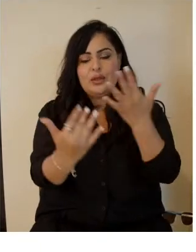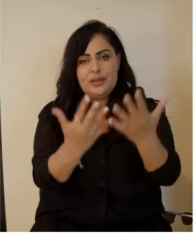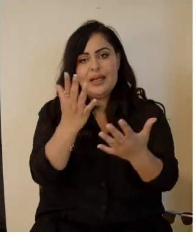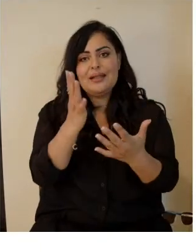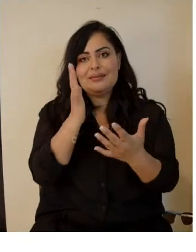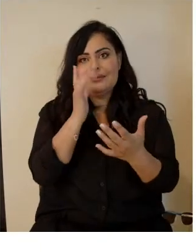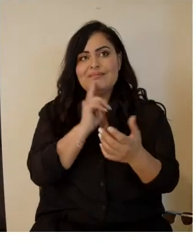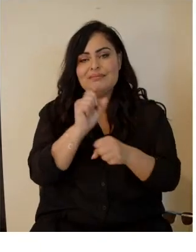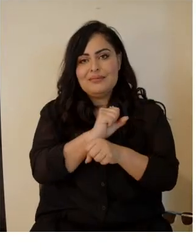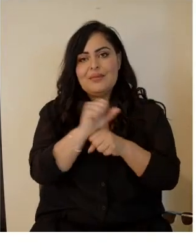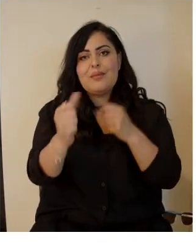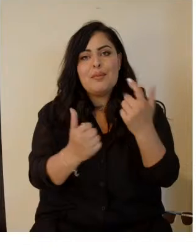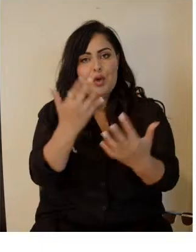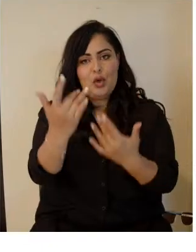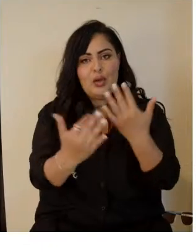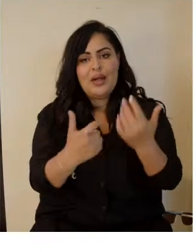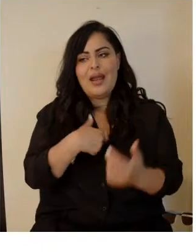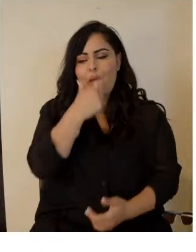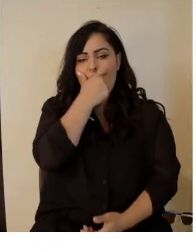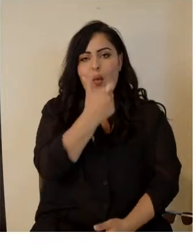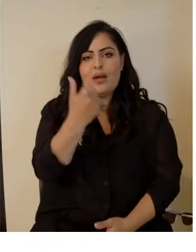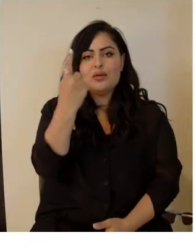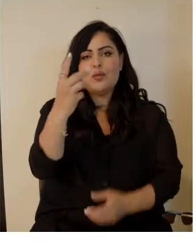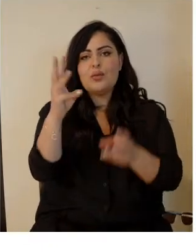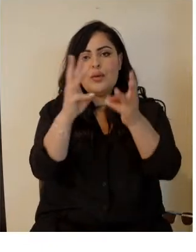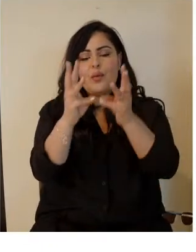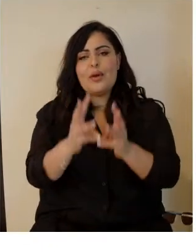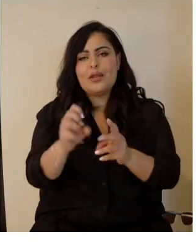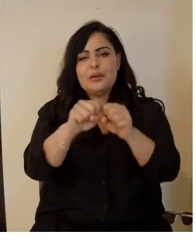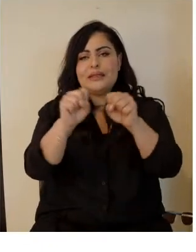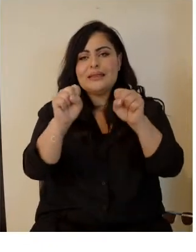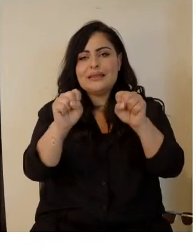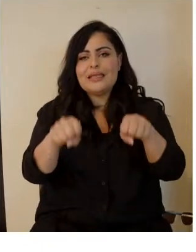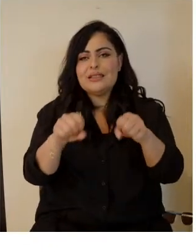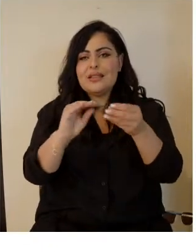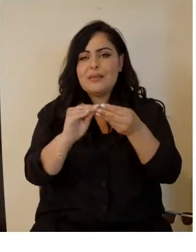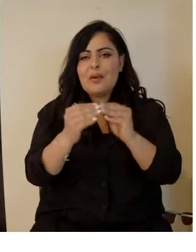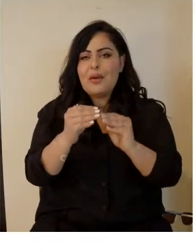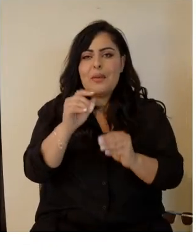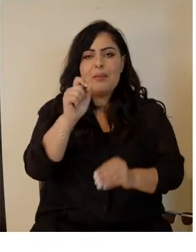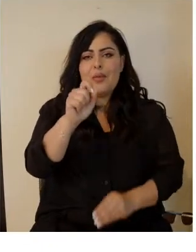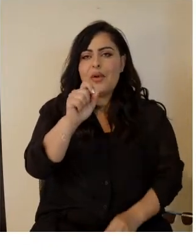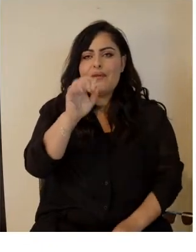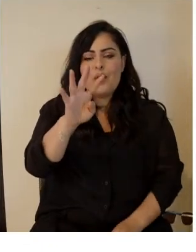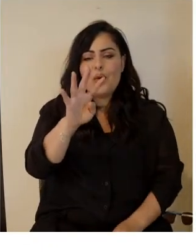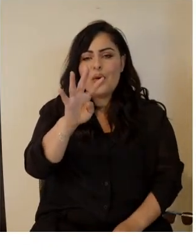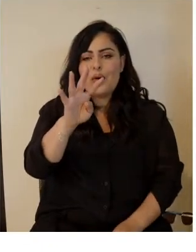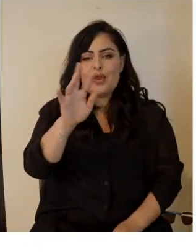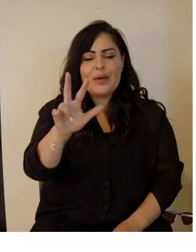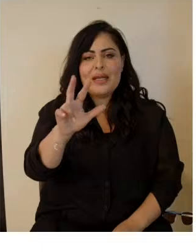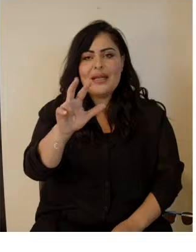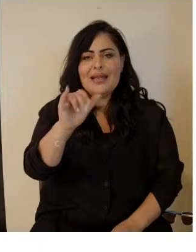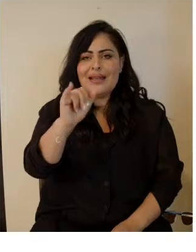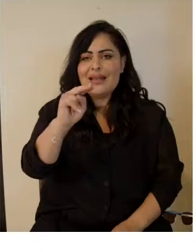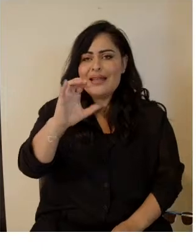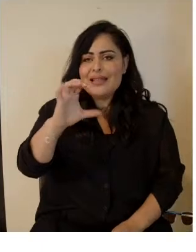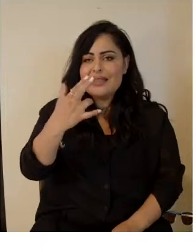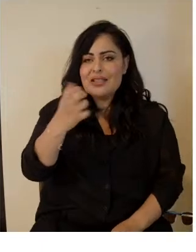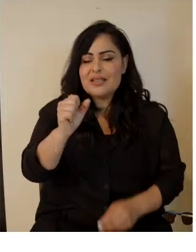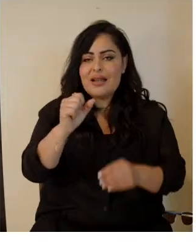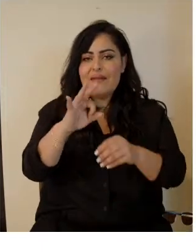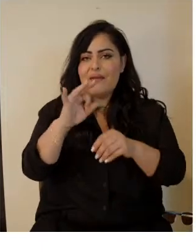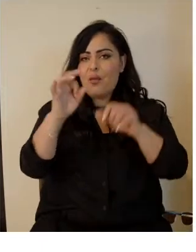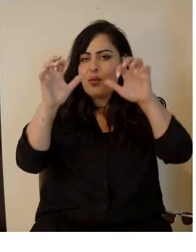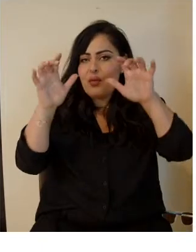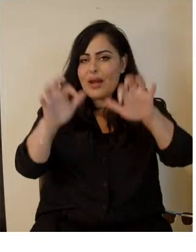just looked at one of the weather stations. I think it was like 0.43 inches of rain we've had so far this season. So